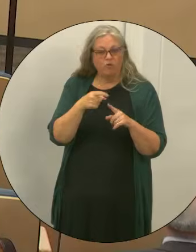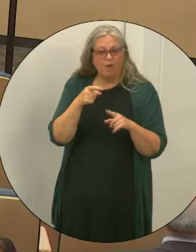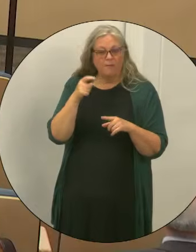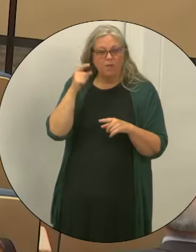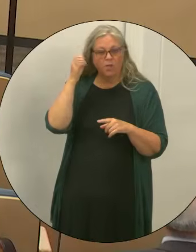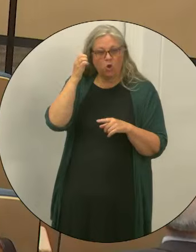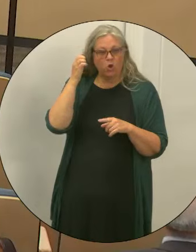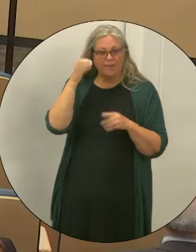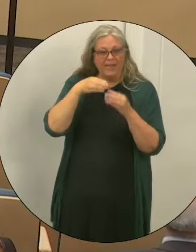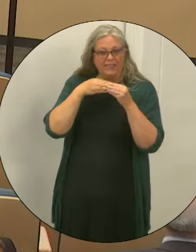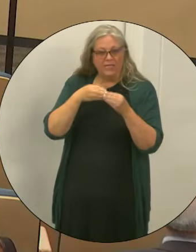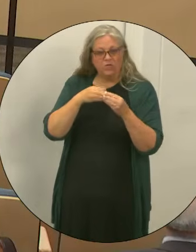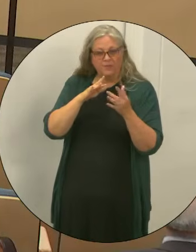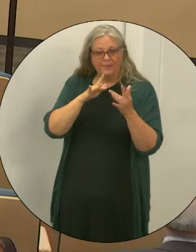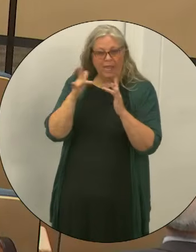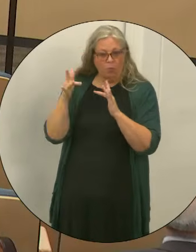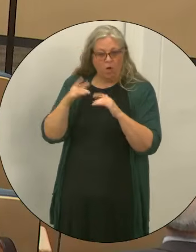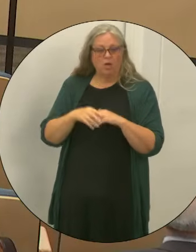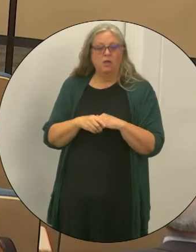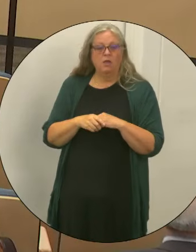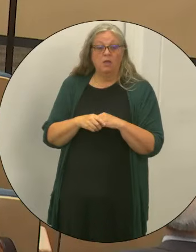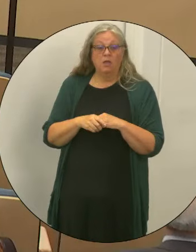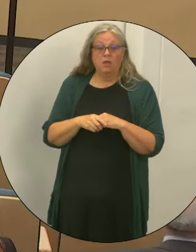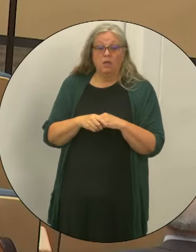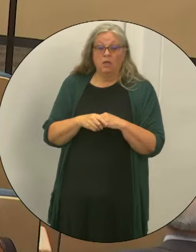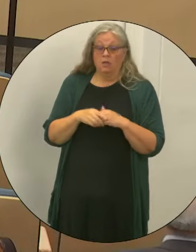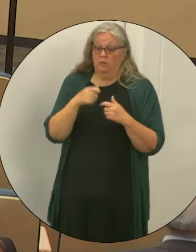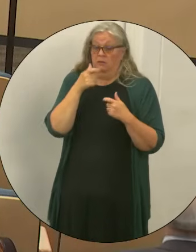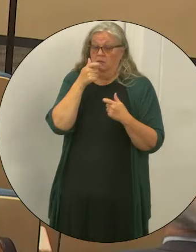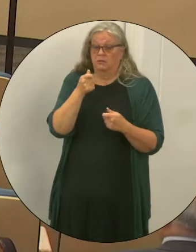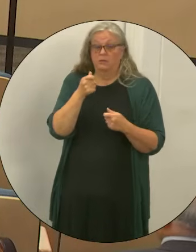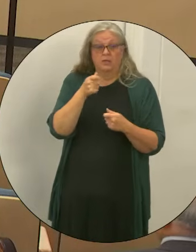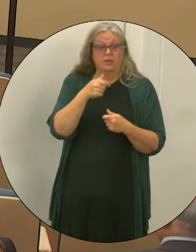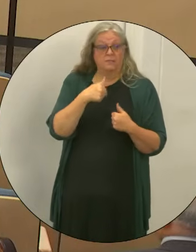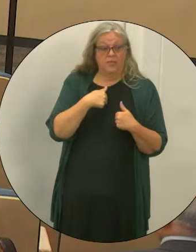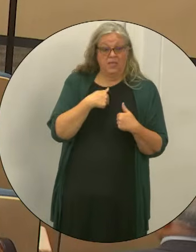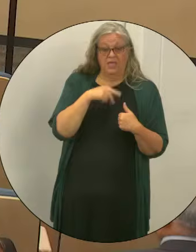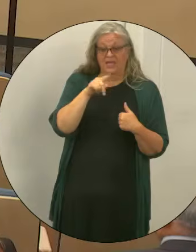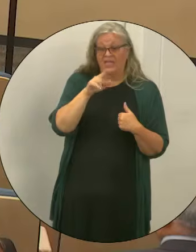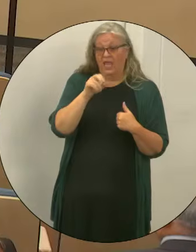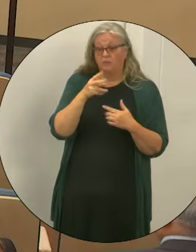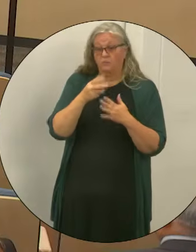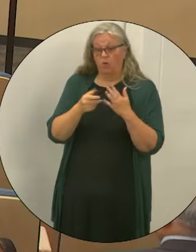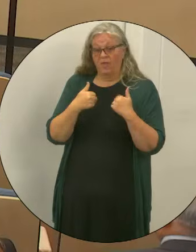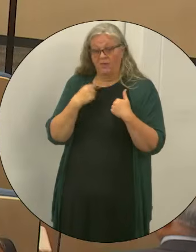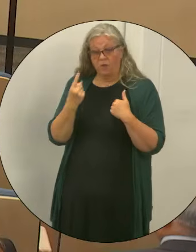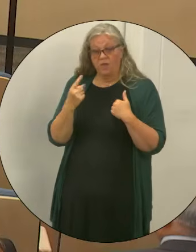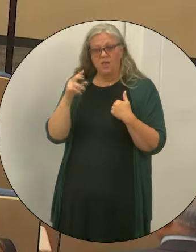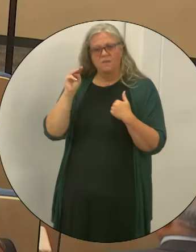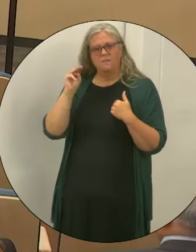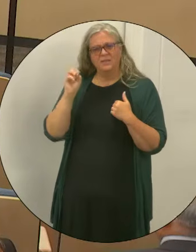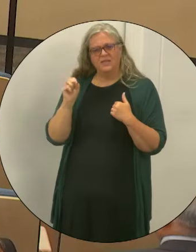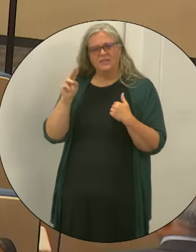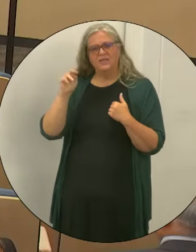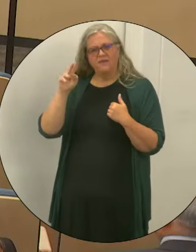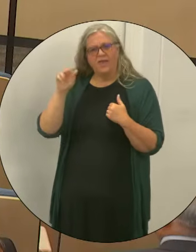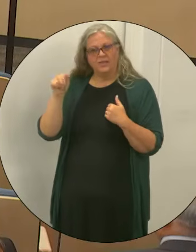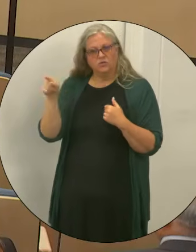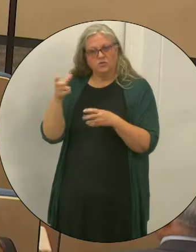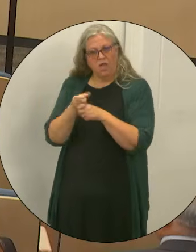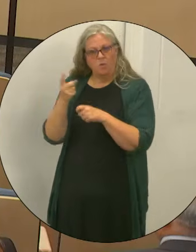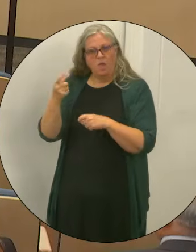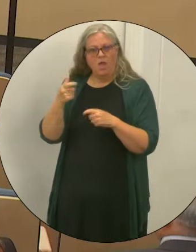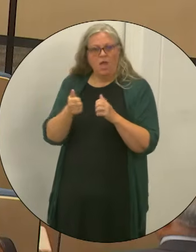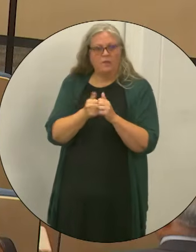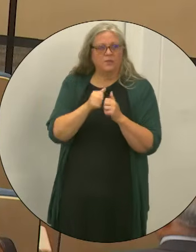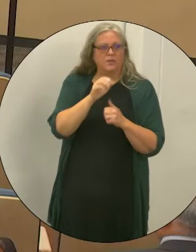European Leadership Network. Ironically, me and Kate both have one of those. She was Miss Nevada, so she would have got one. I was with the